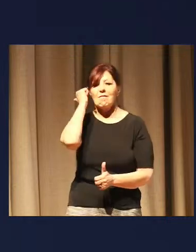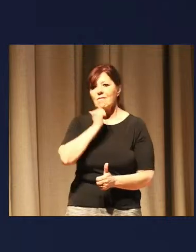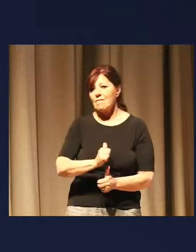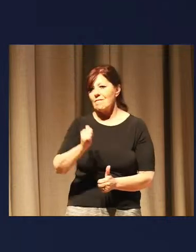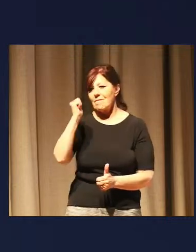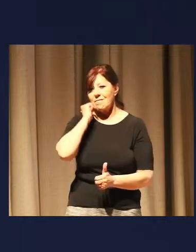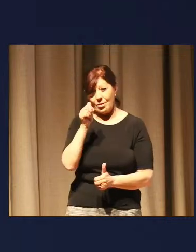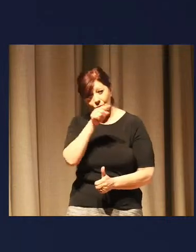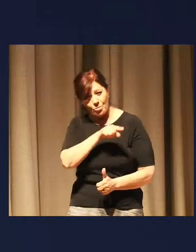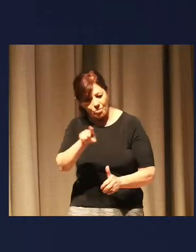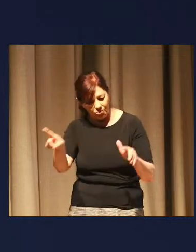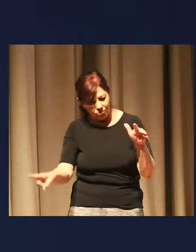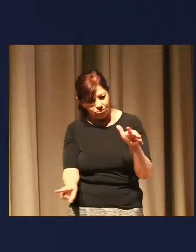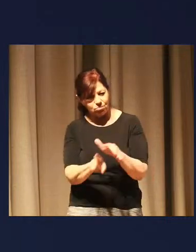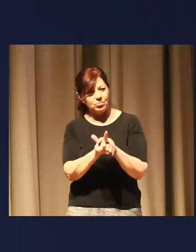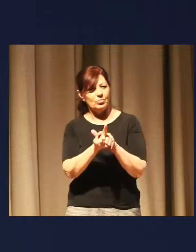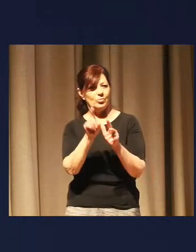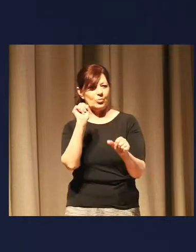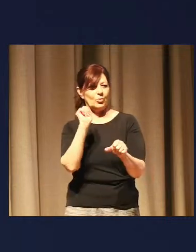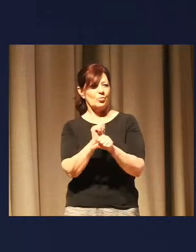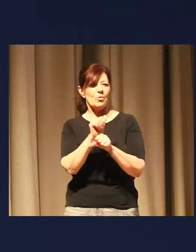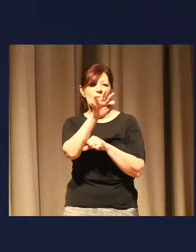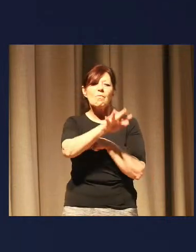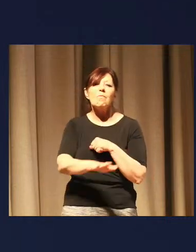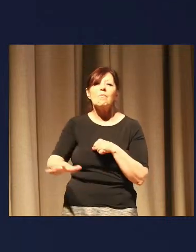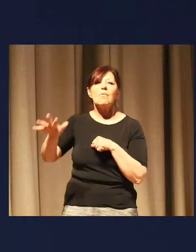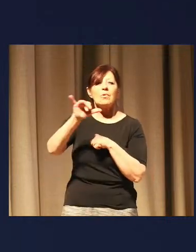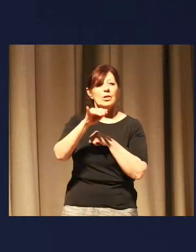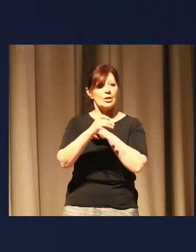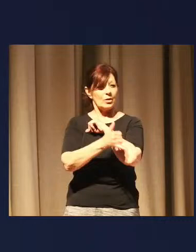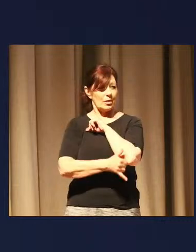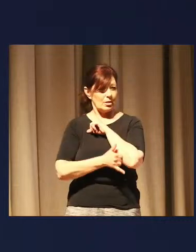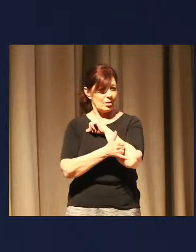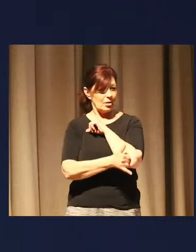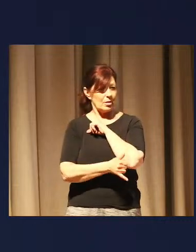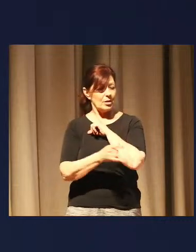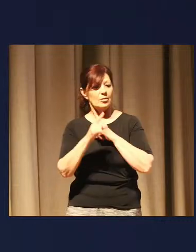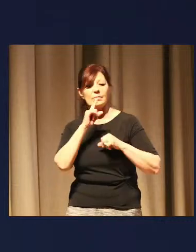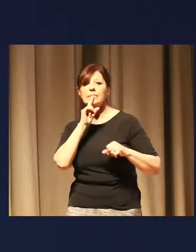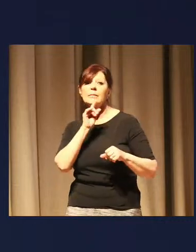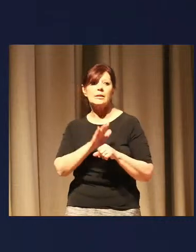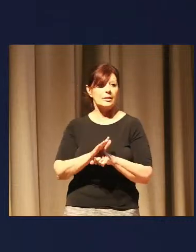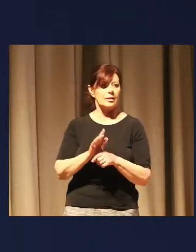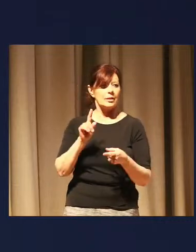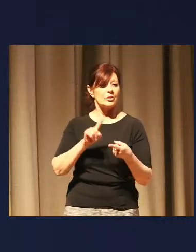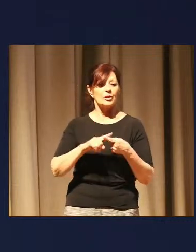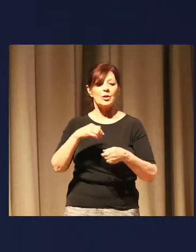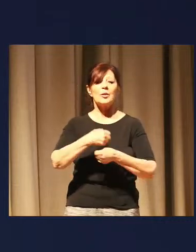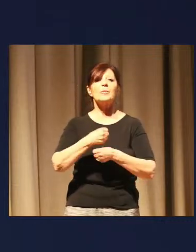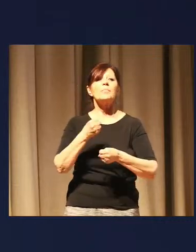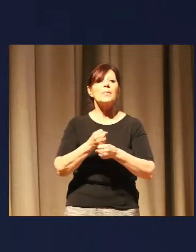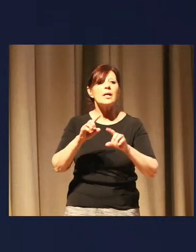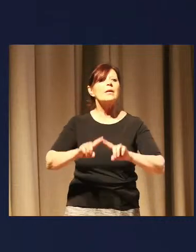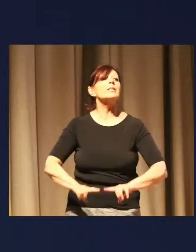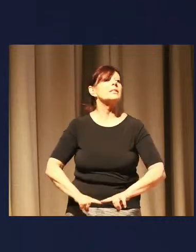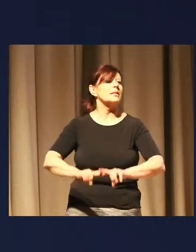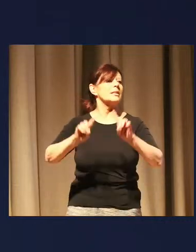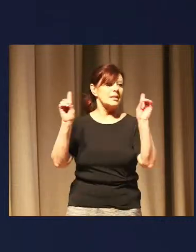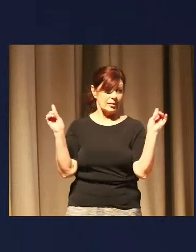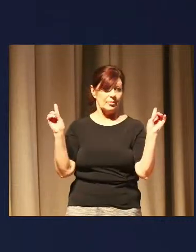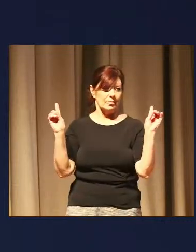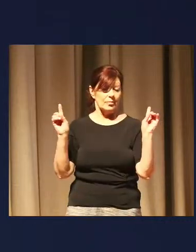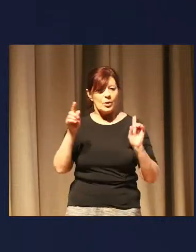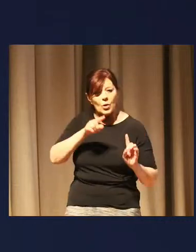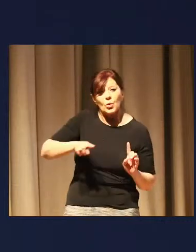day, you show up to our work sites across Erie County, dedicated to making a difference,